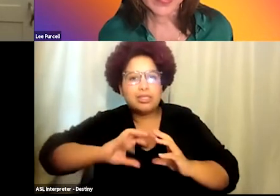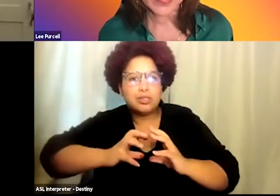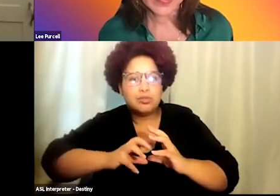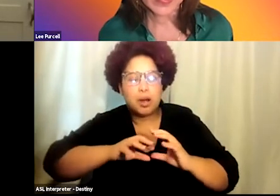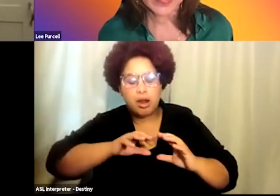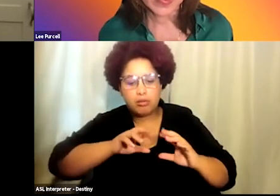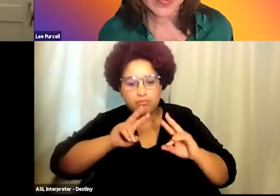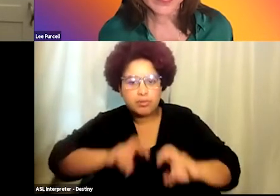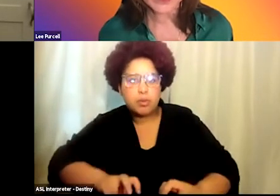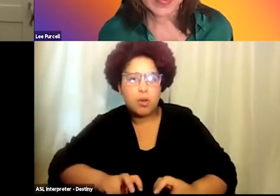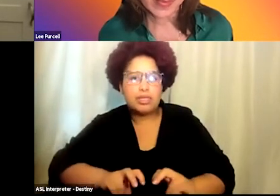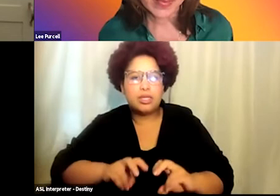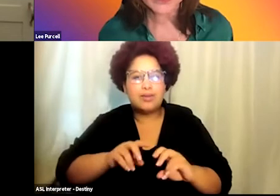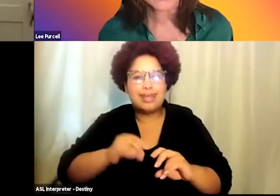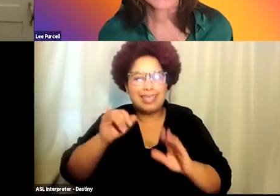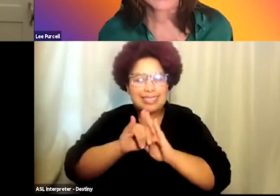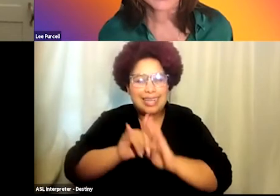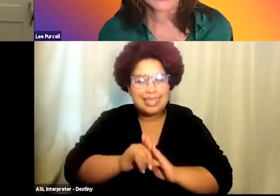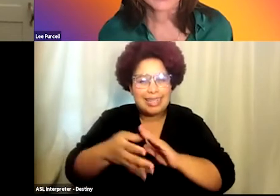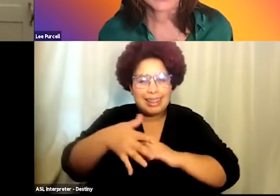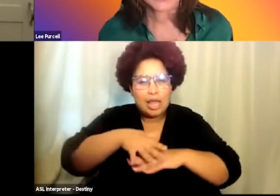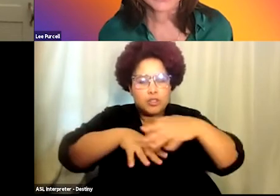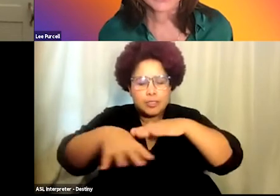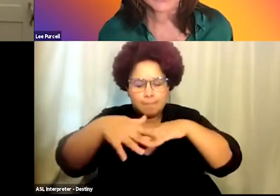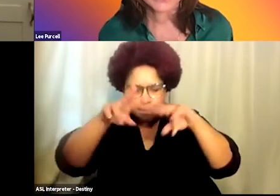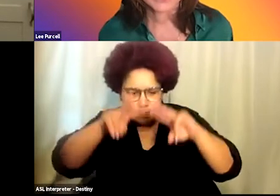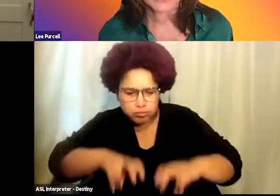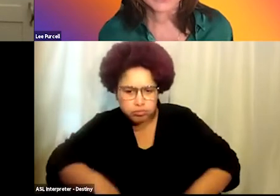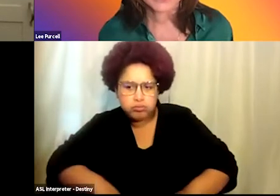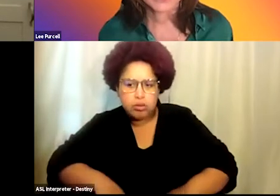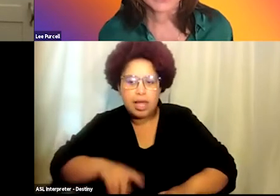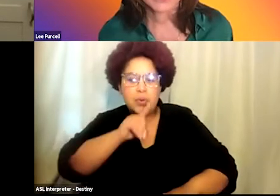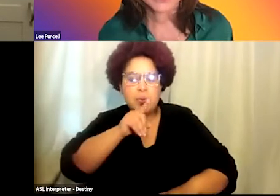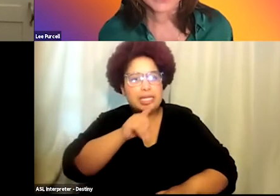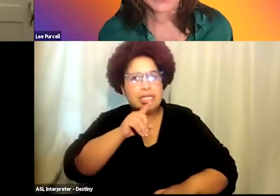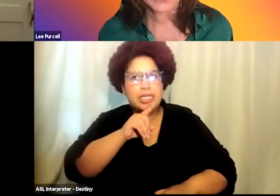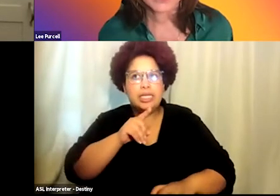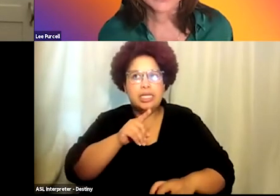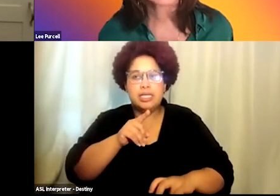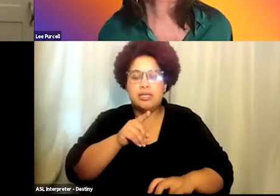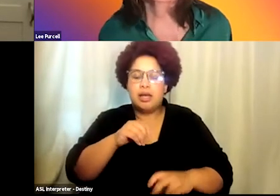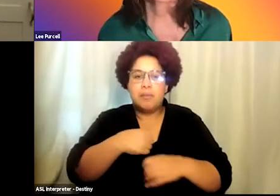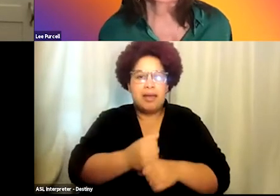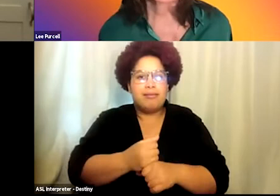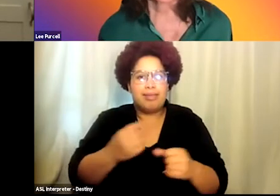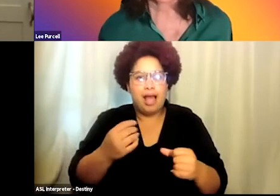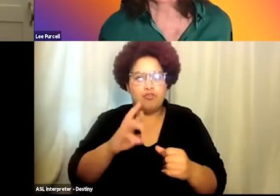those multiple layers of identity, which we have, and that enrich our roles with complexity.